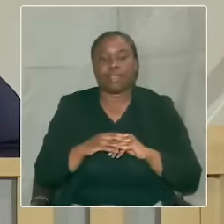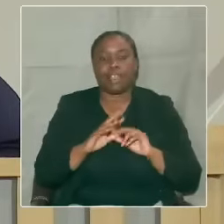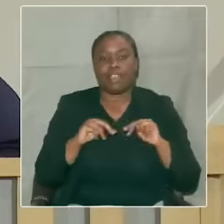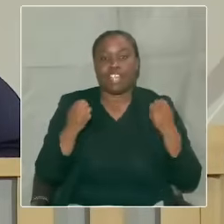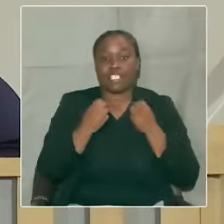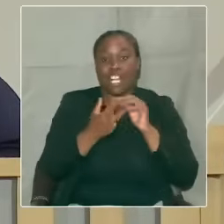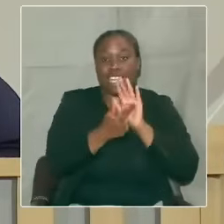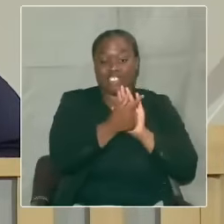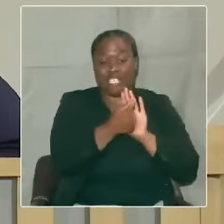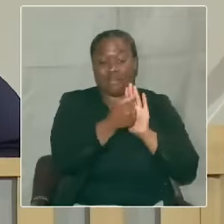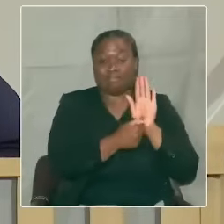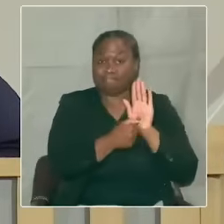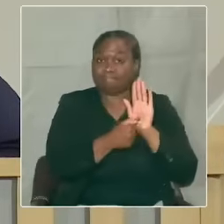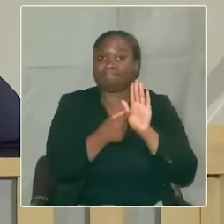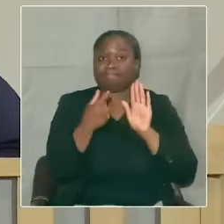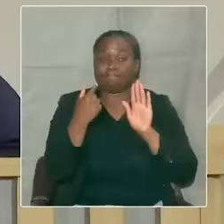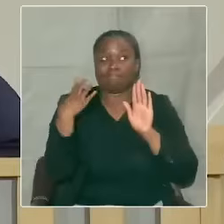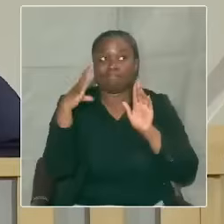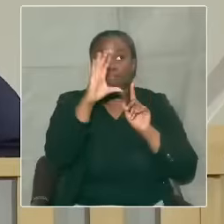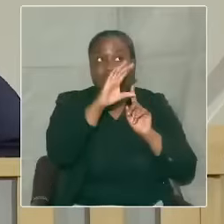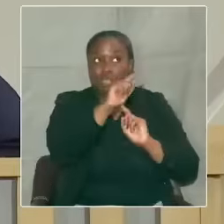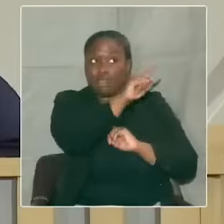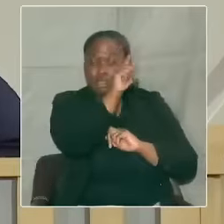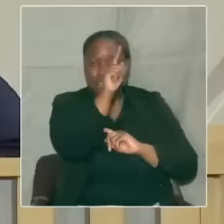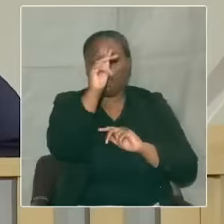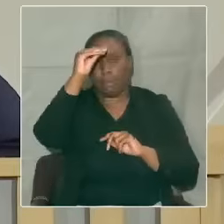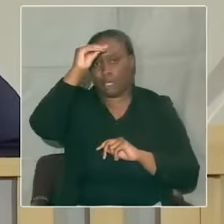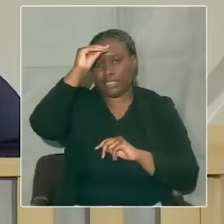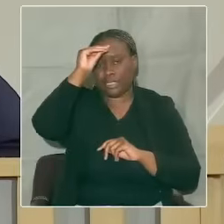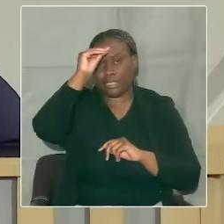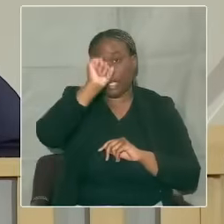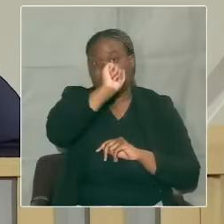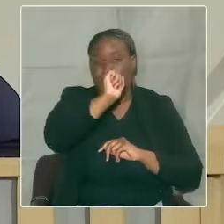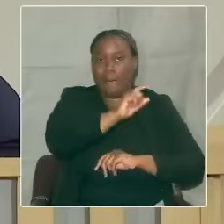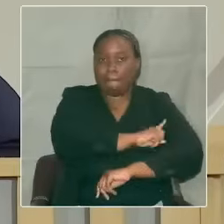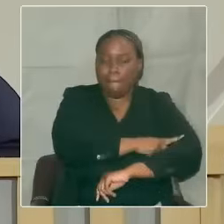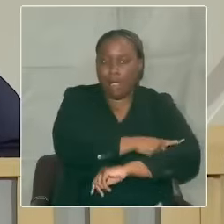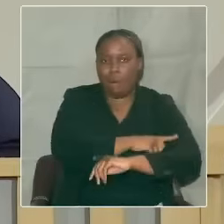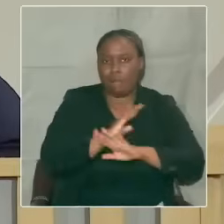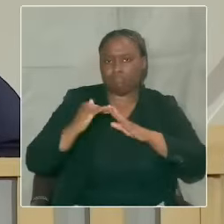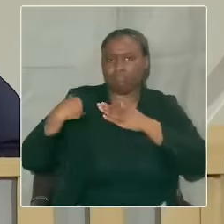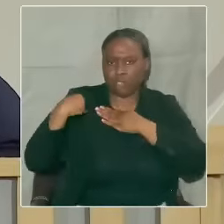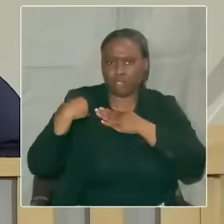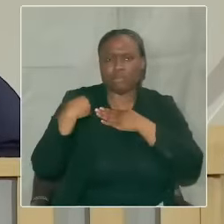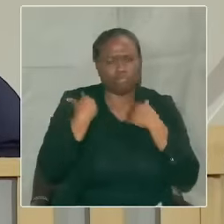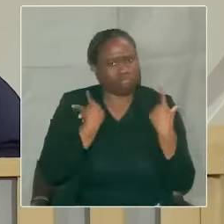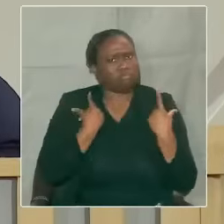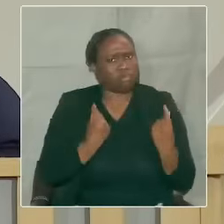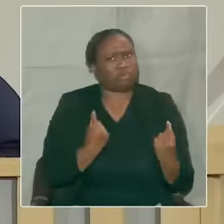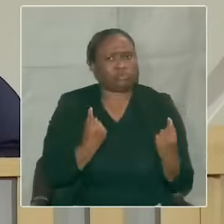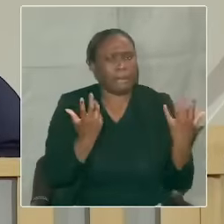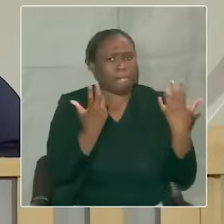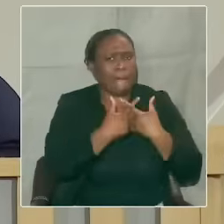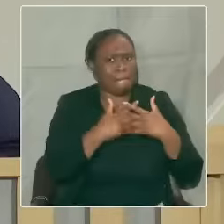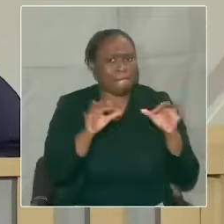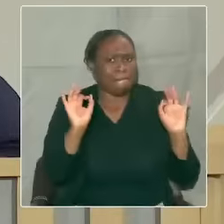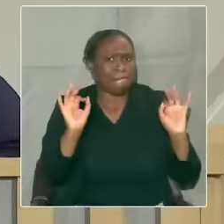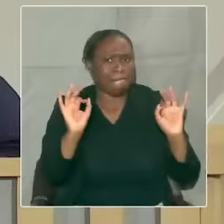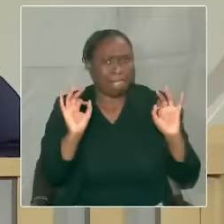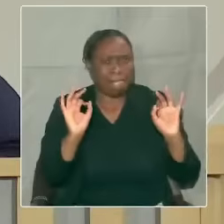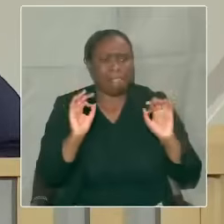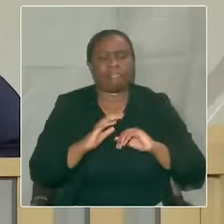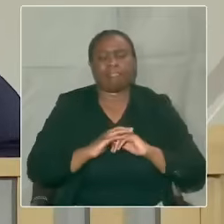the powers, functions of the police service and must enable the police to discharge its responsibilities